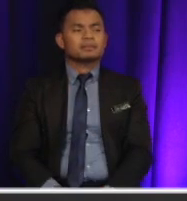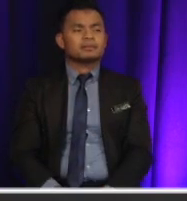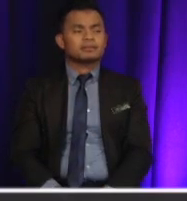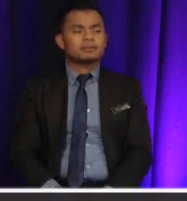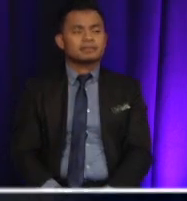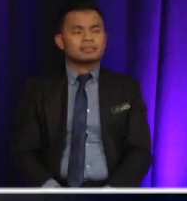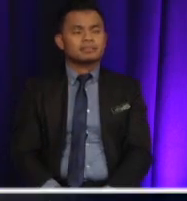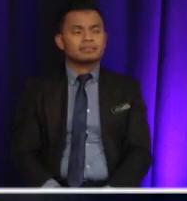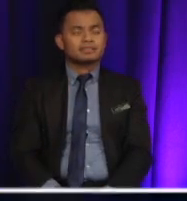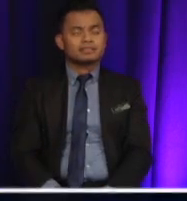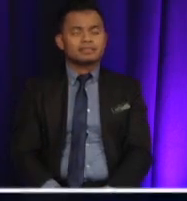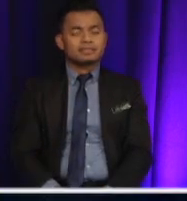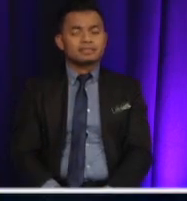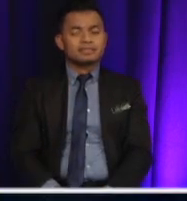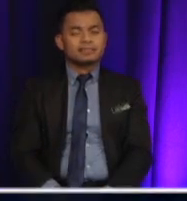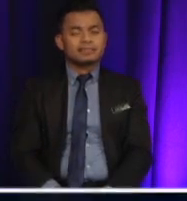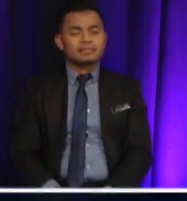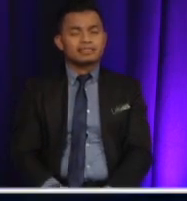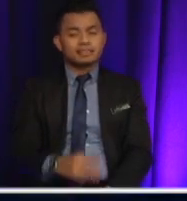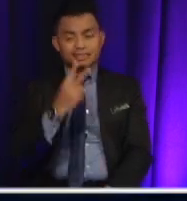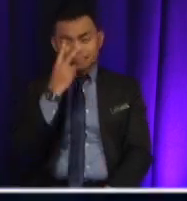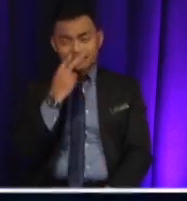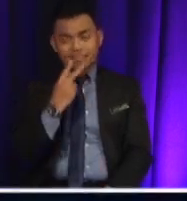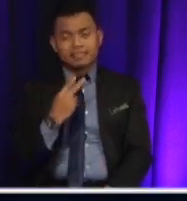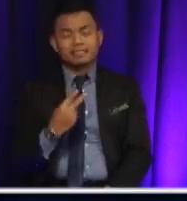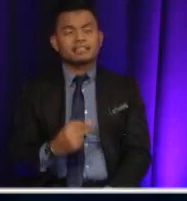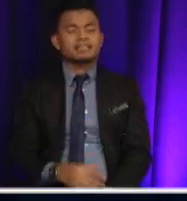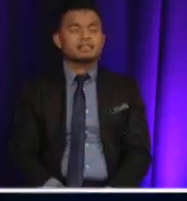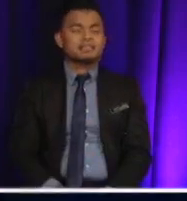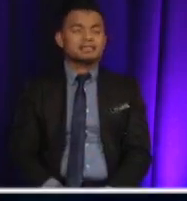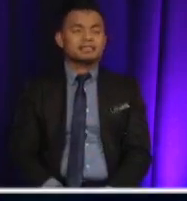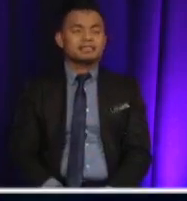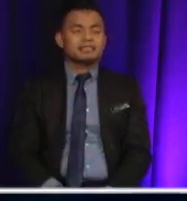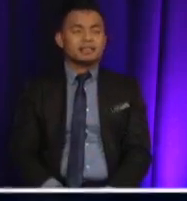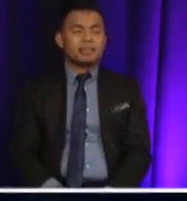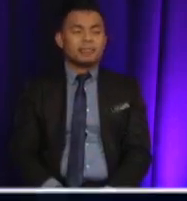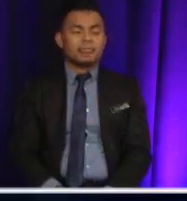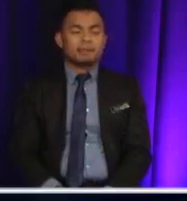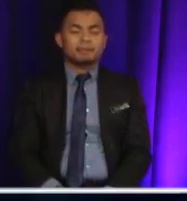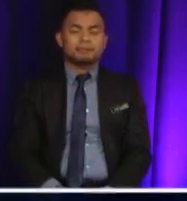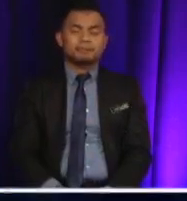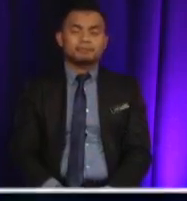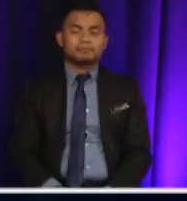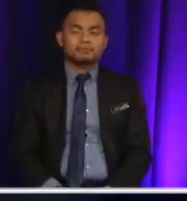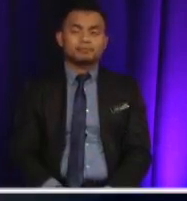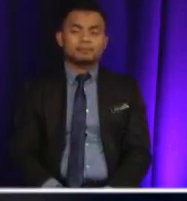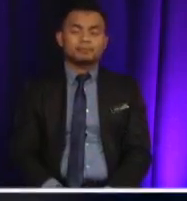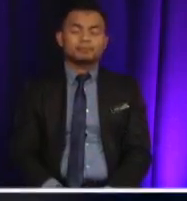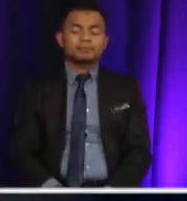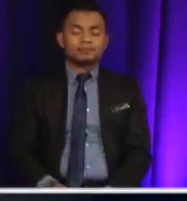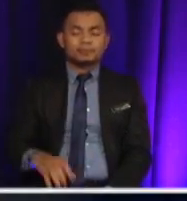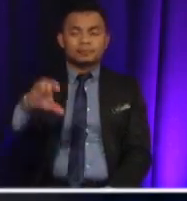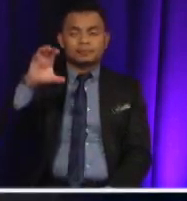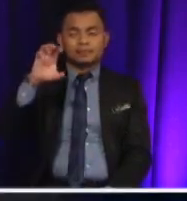I feel so sad right now. Yes, I feel sad. That's right. This is a sad, Sad. emoji for